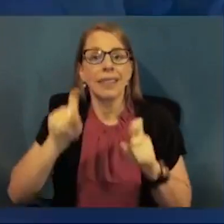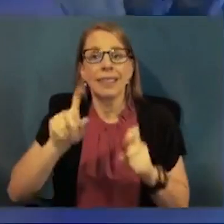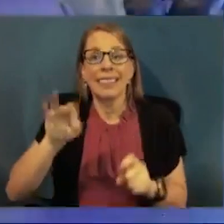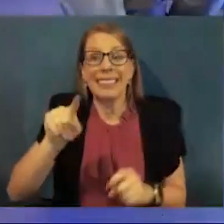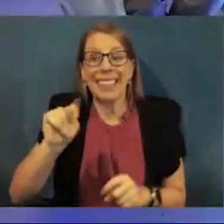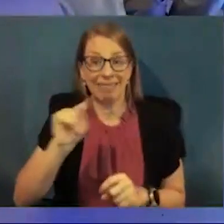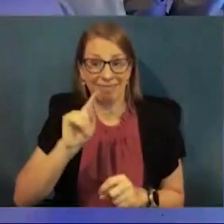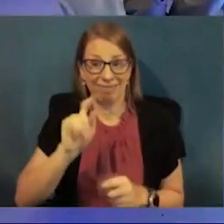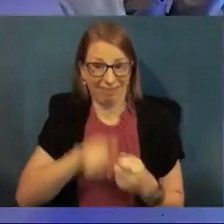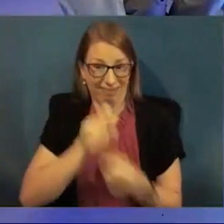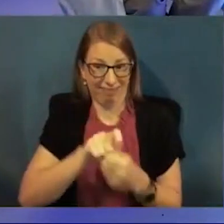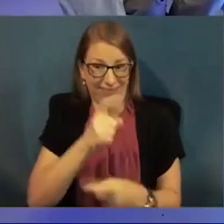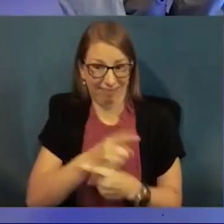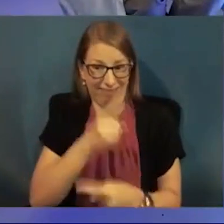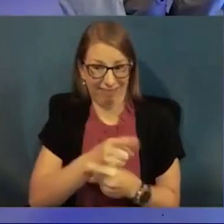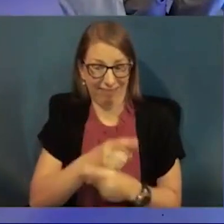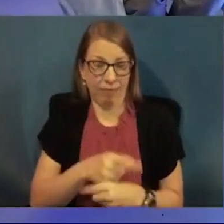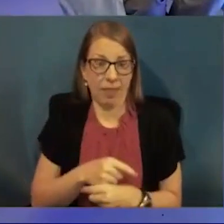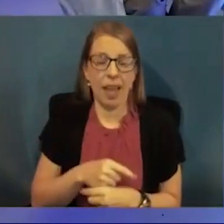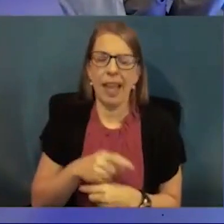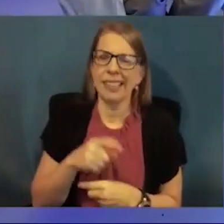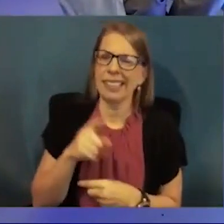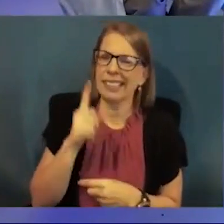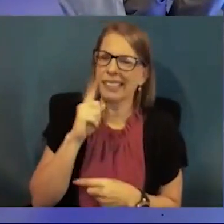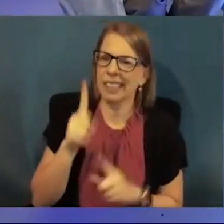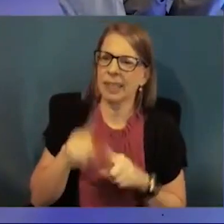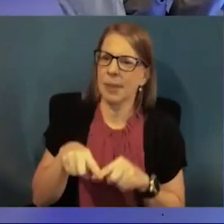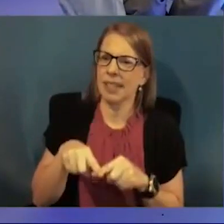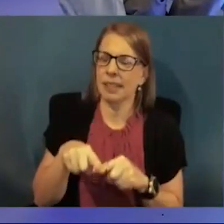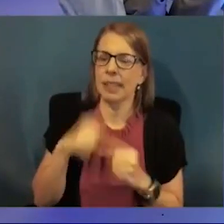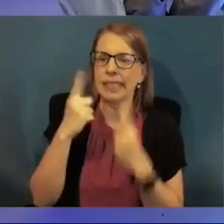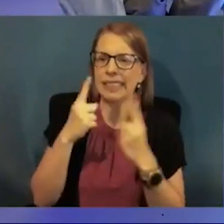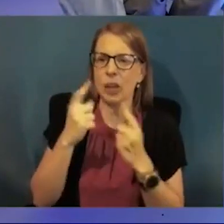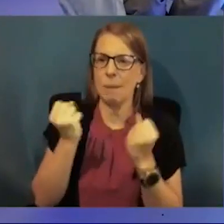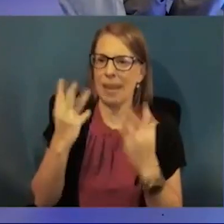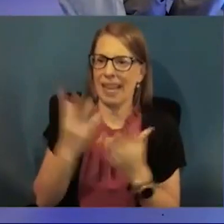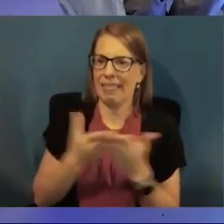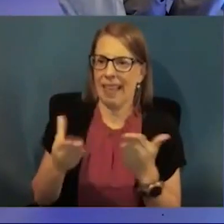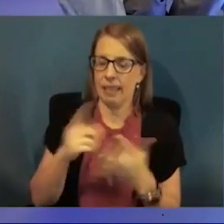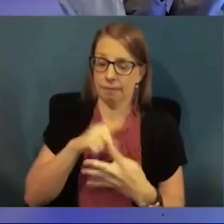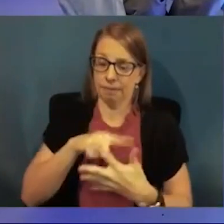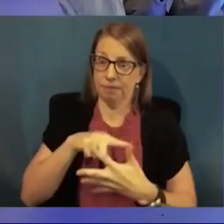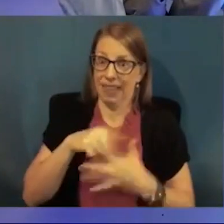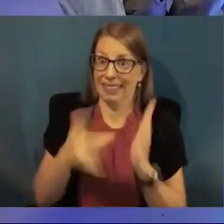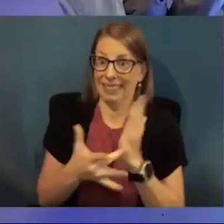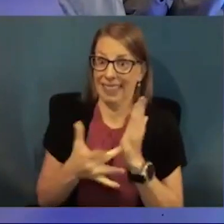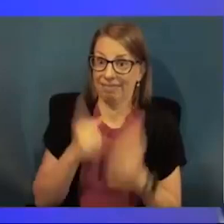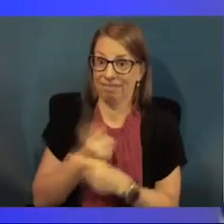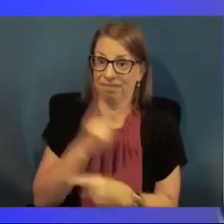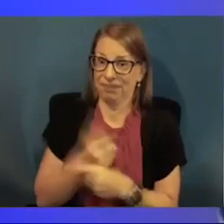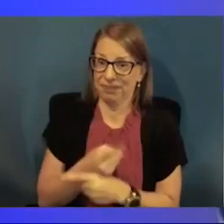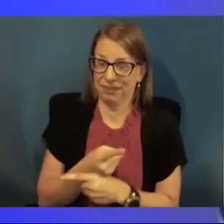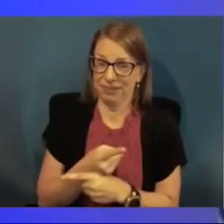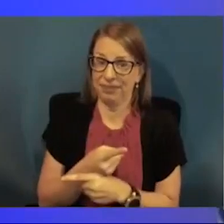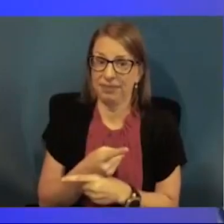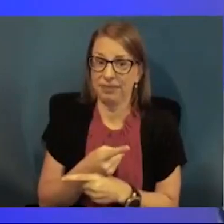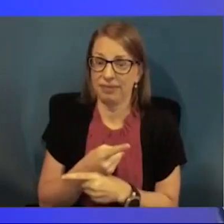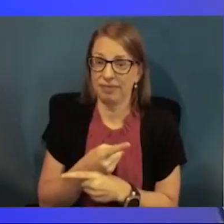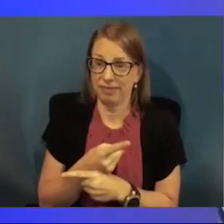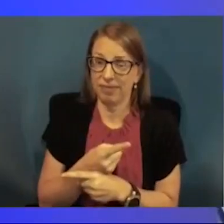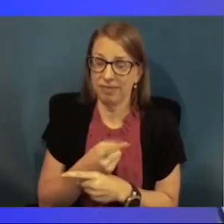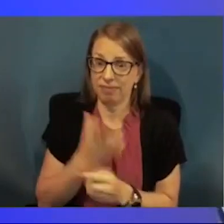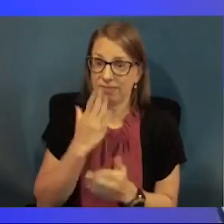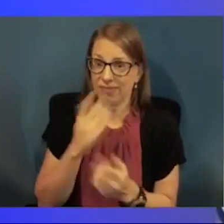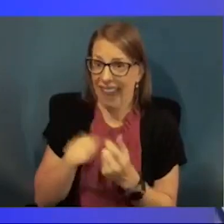I think that's debatable. I think you have to consider a lot of things. Number one, is the technology accurate and pretty good technology? I would think